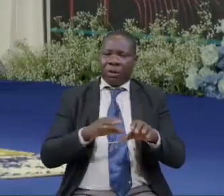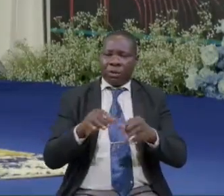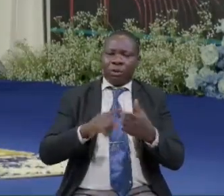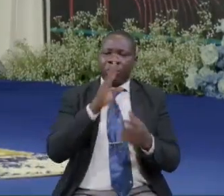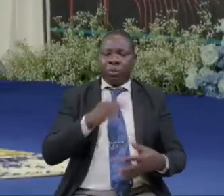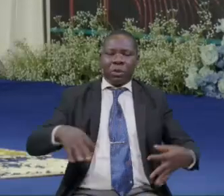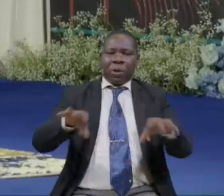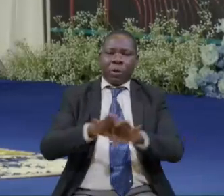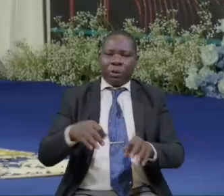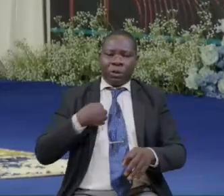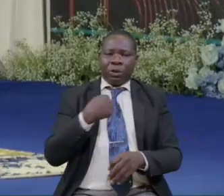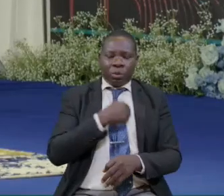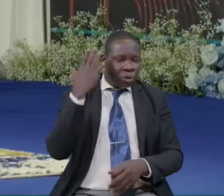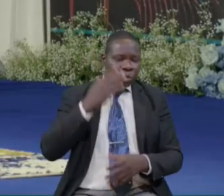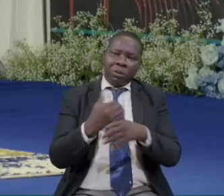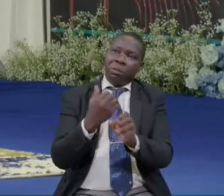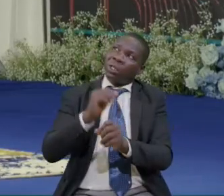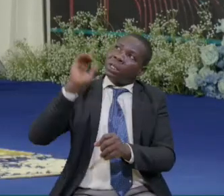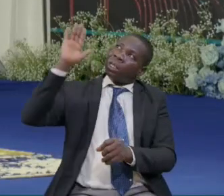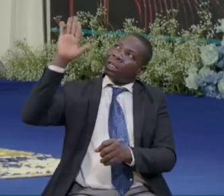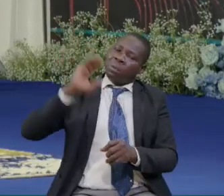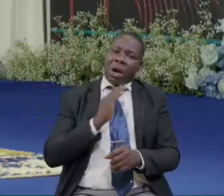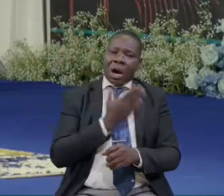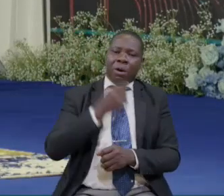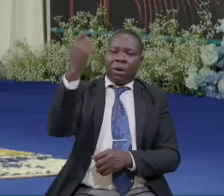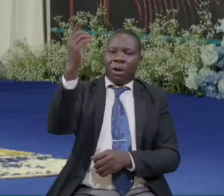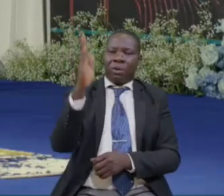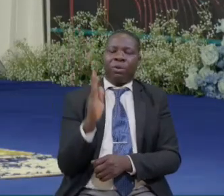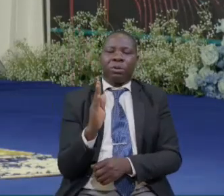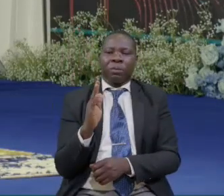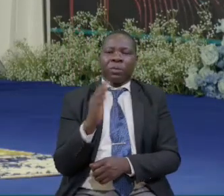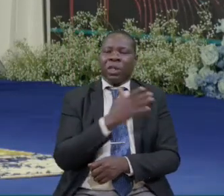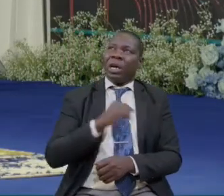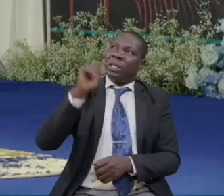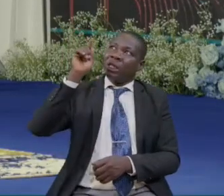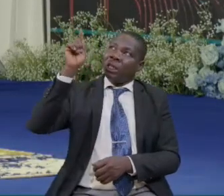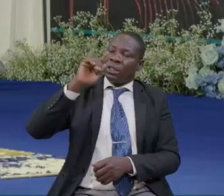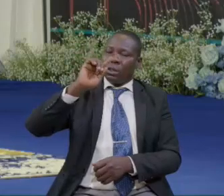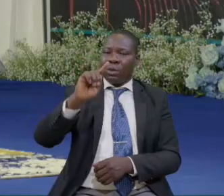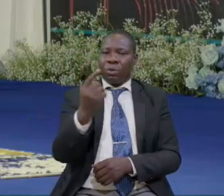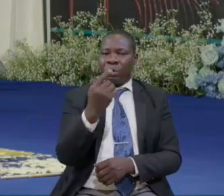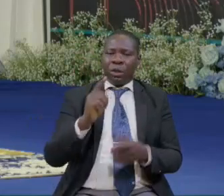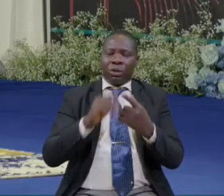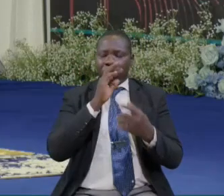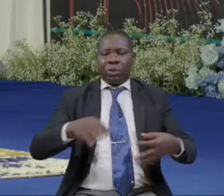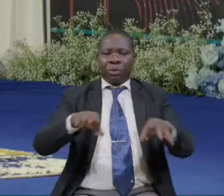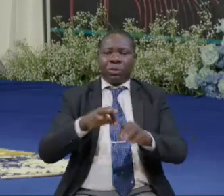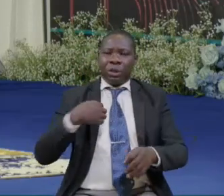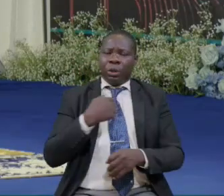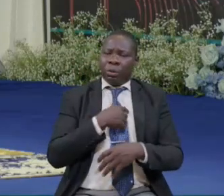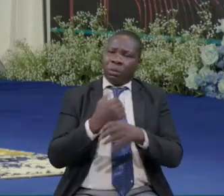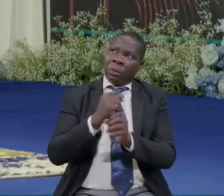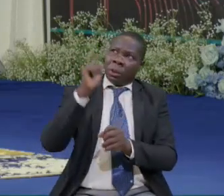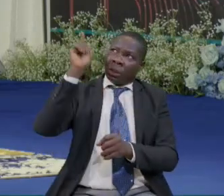make him our God and he alone. To be worthy, will make him our Savior